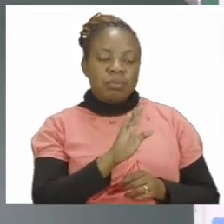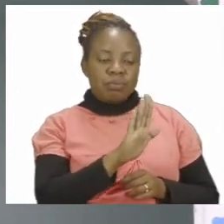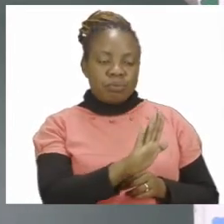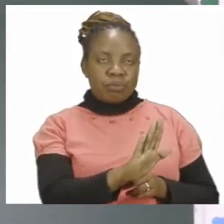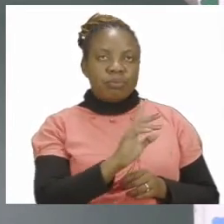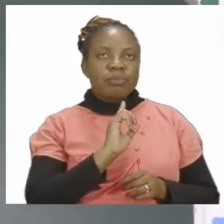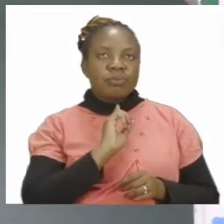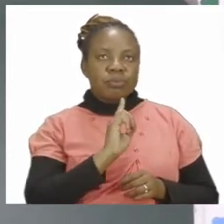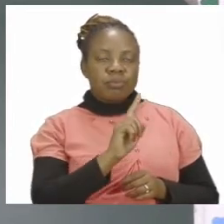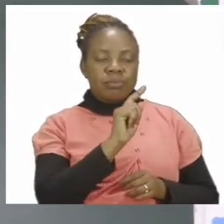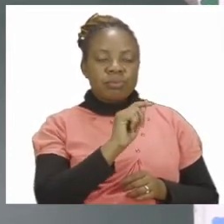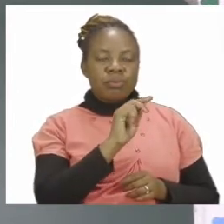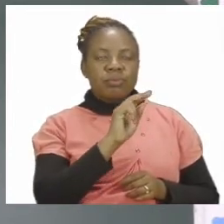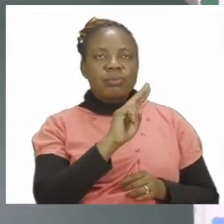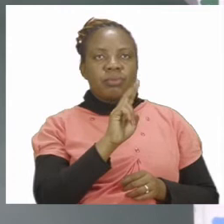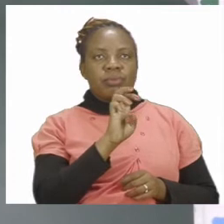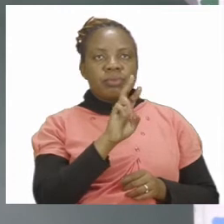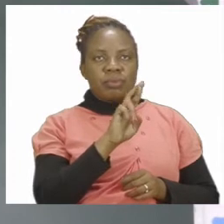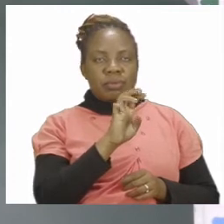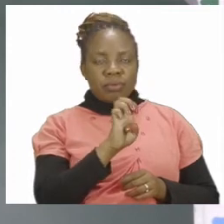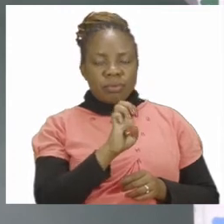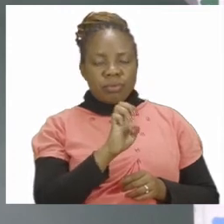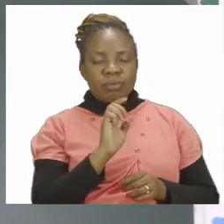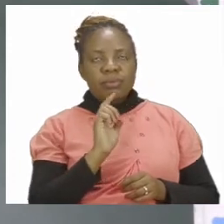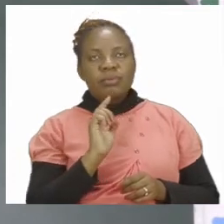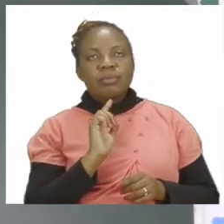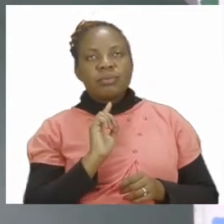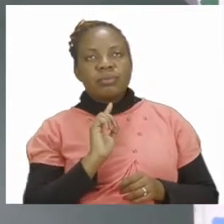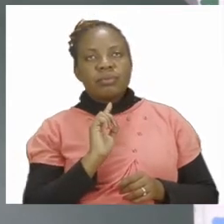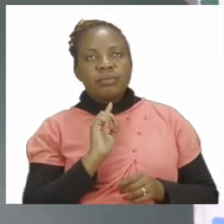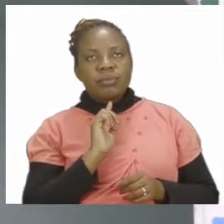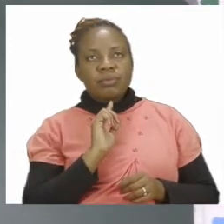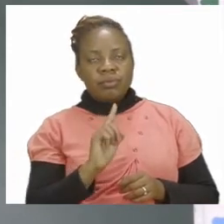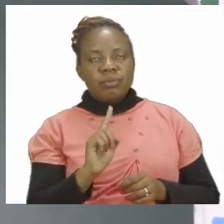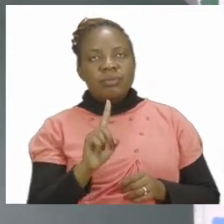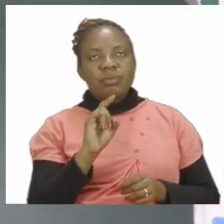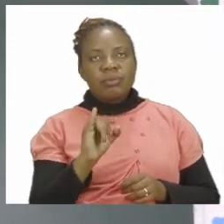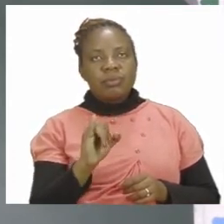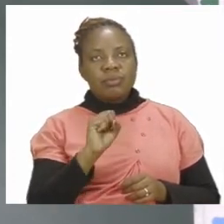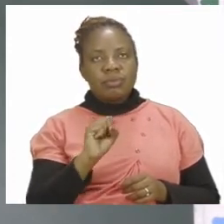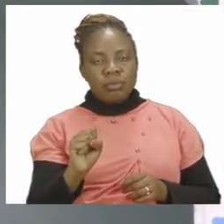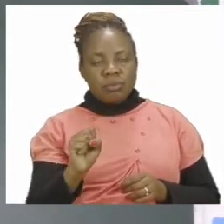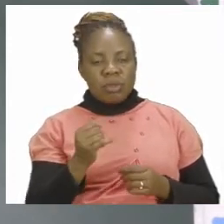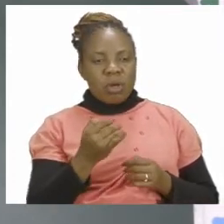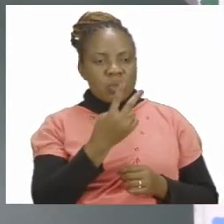There is. And if we make a contraction out of there is, it becomes